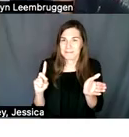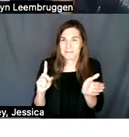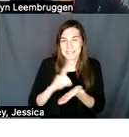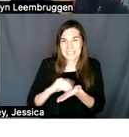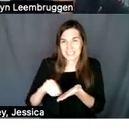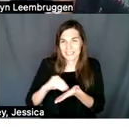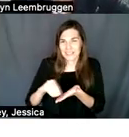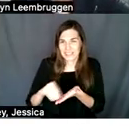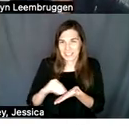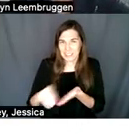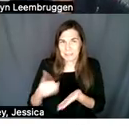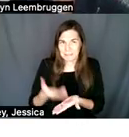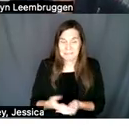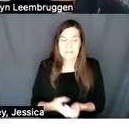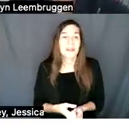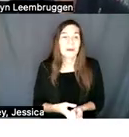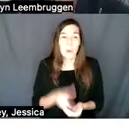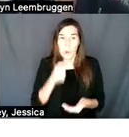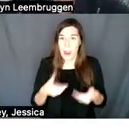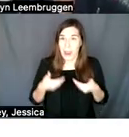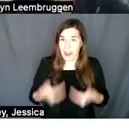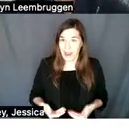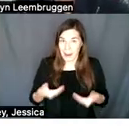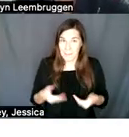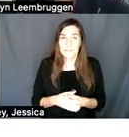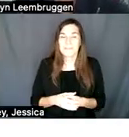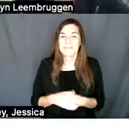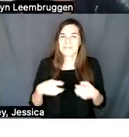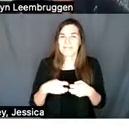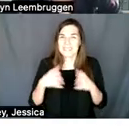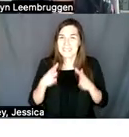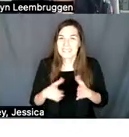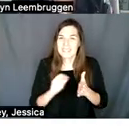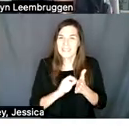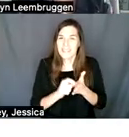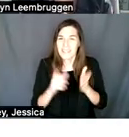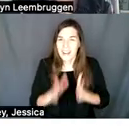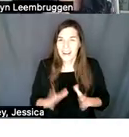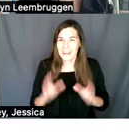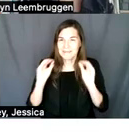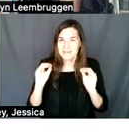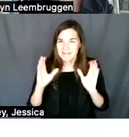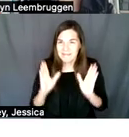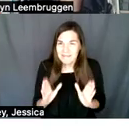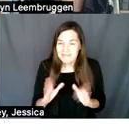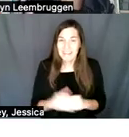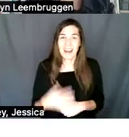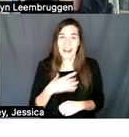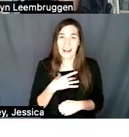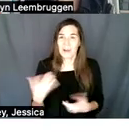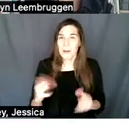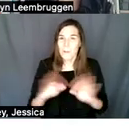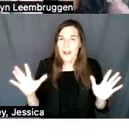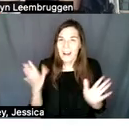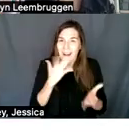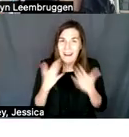dissertation. So a little bit about me. I'm a physicist and a writer and an educator. Some of the things I like are bright